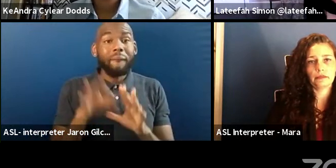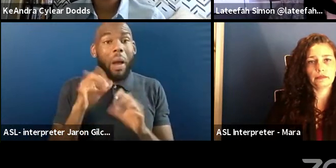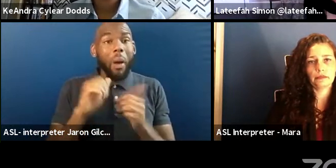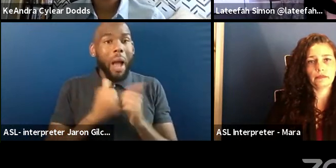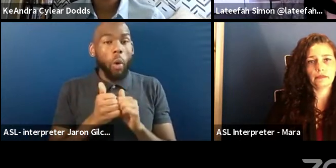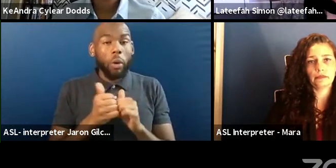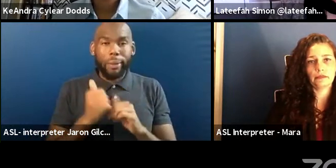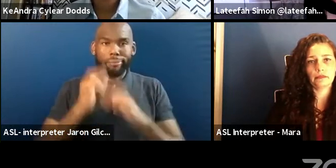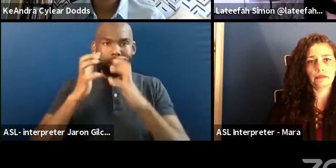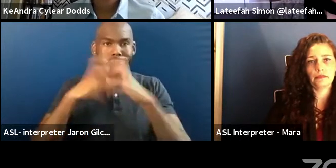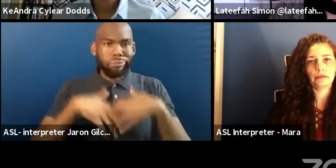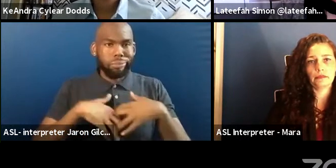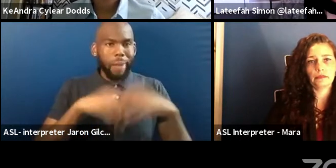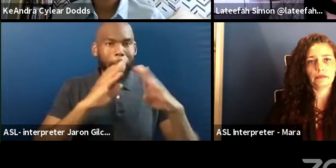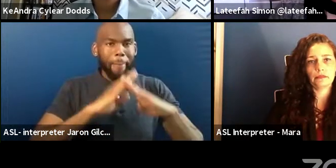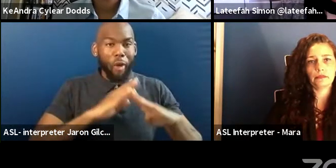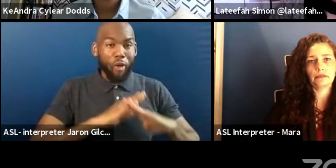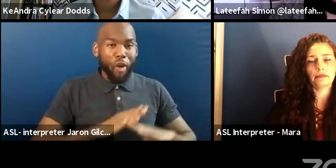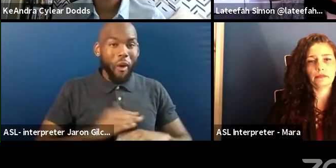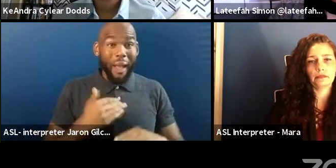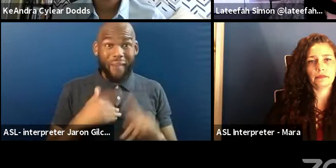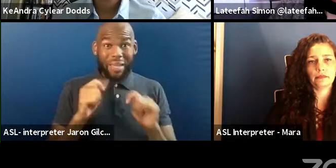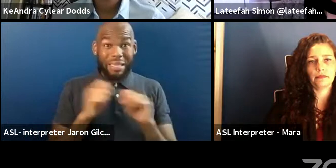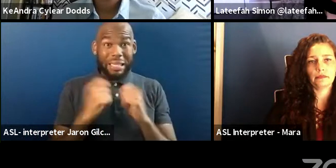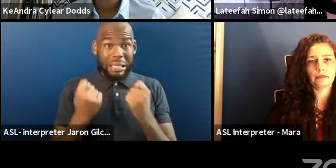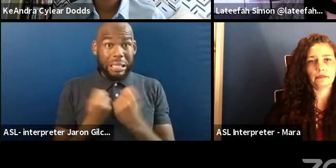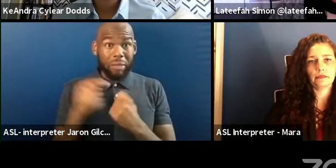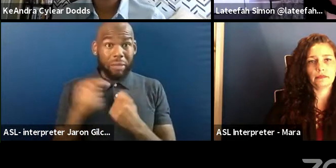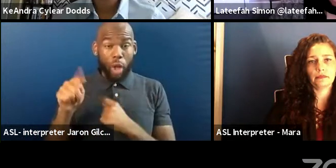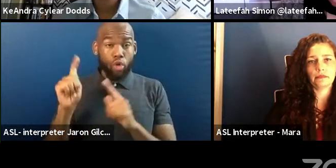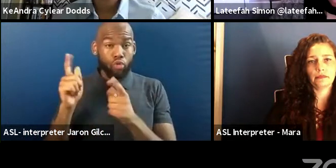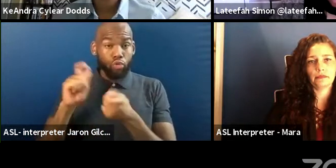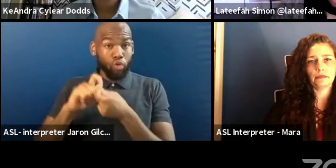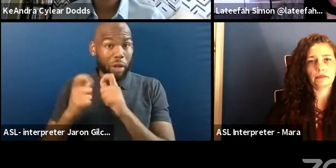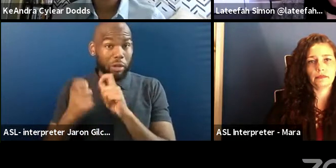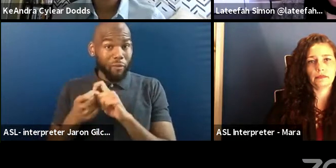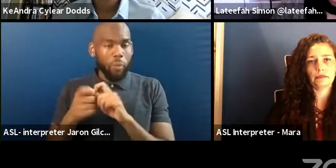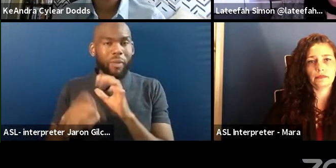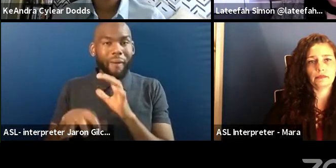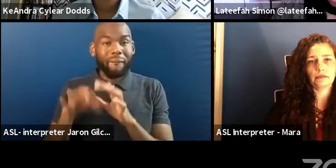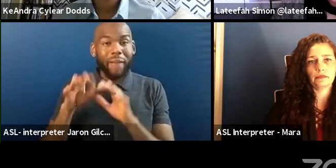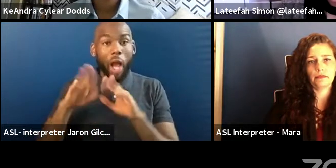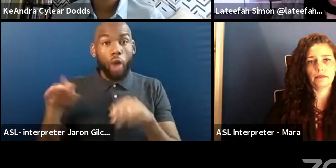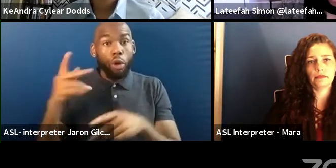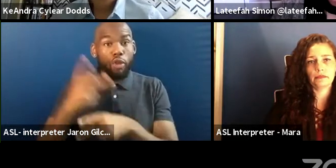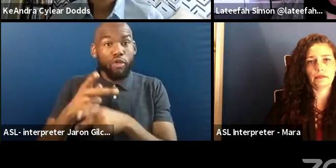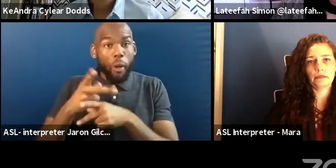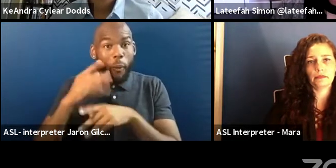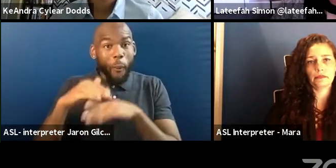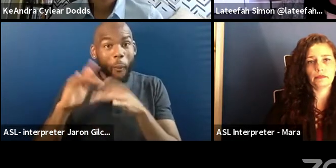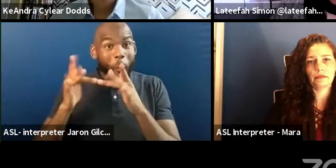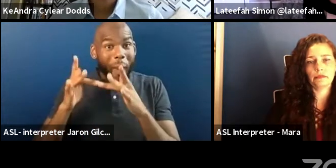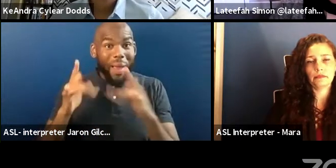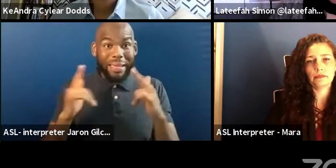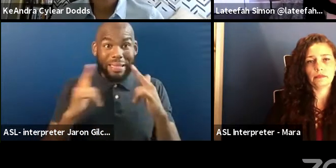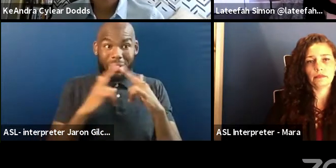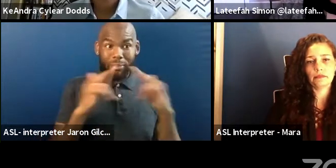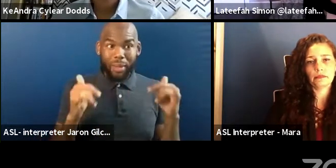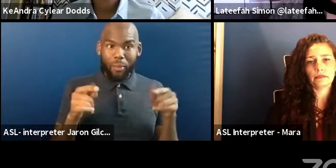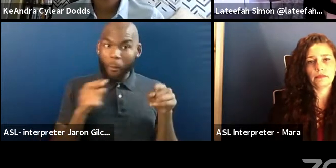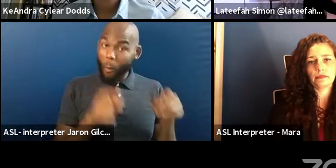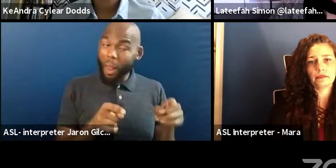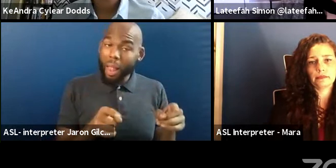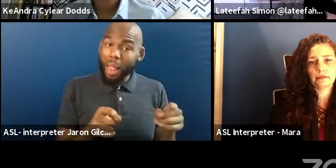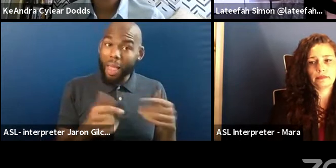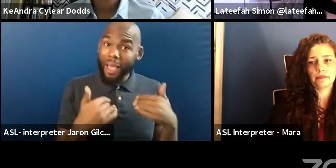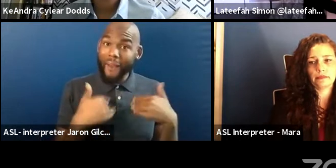as barriers. And so there are teams at Transform that have found ways to provide childcare online simultaneously while they're having